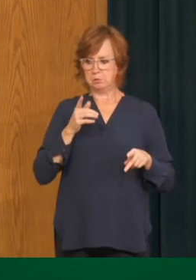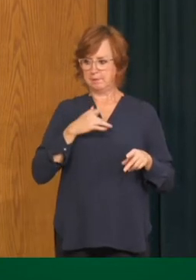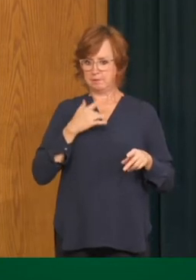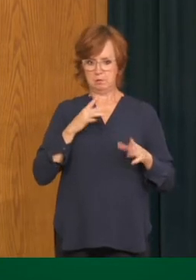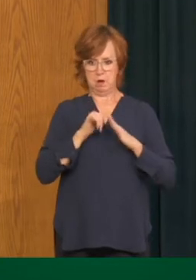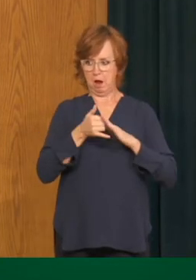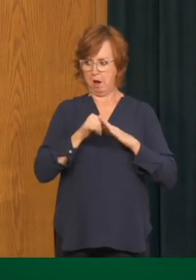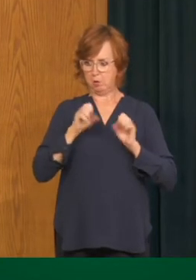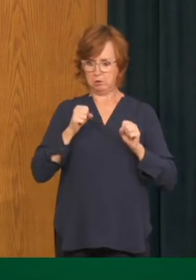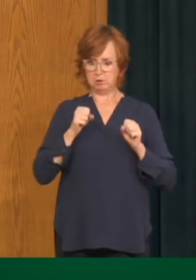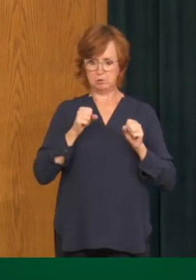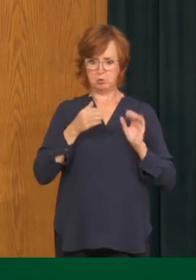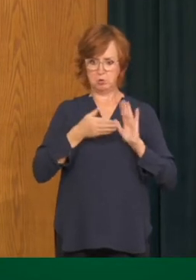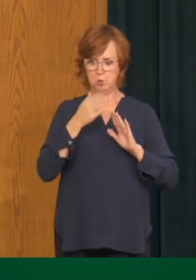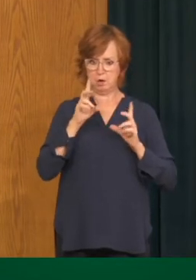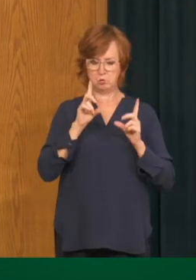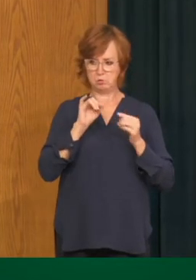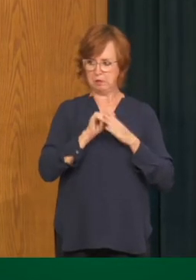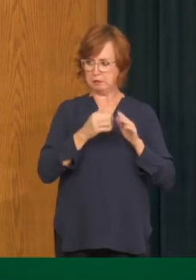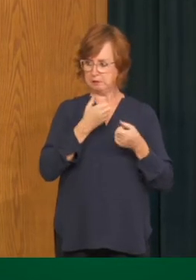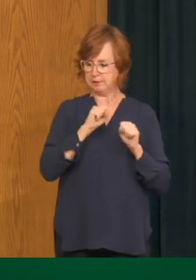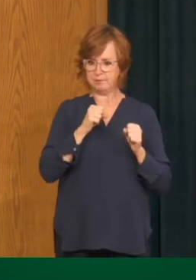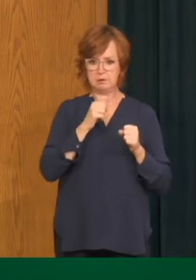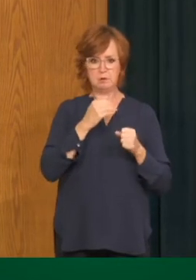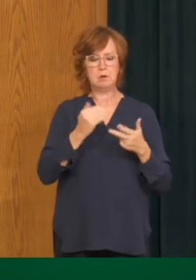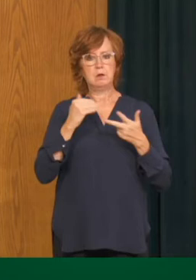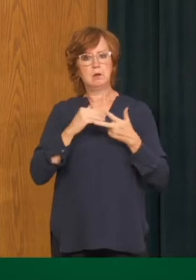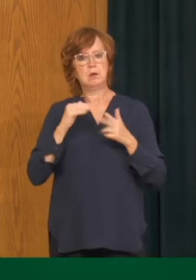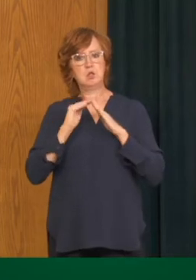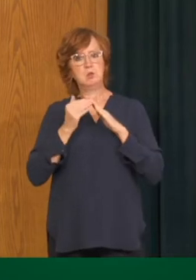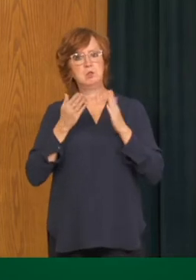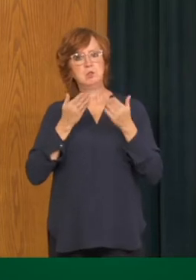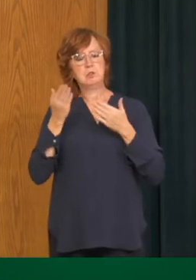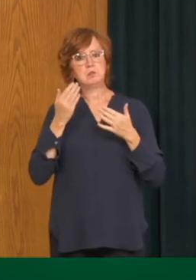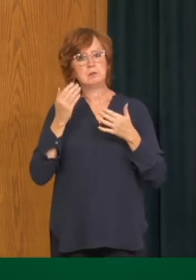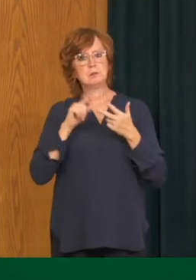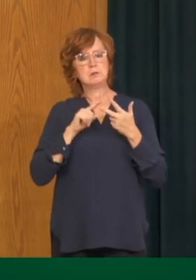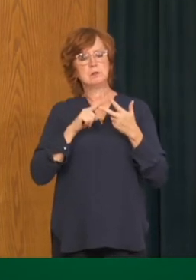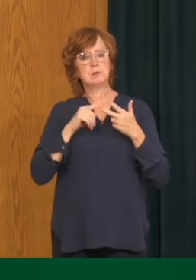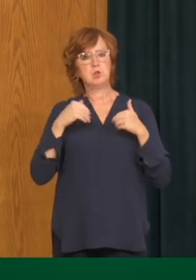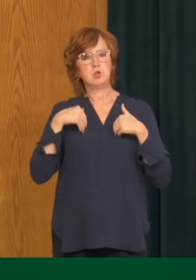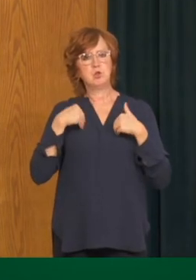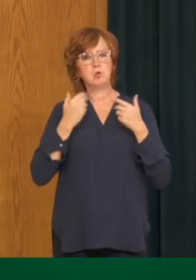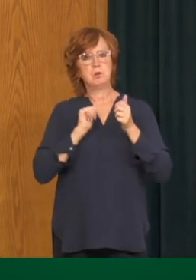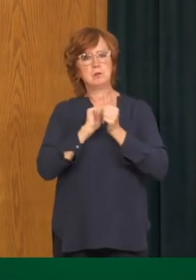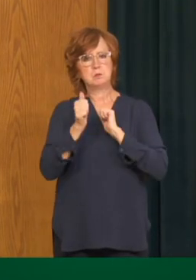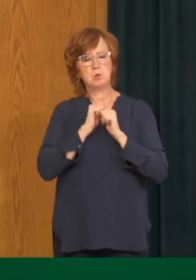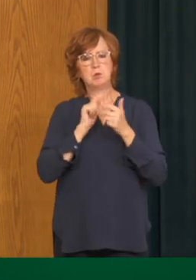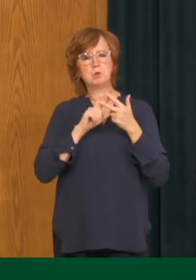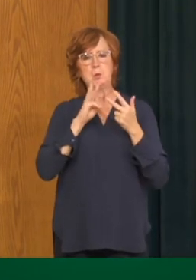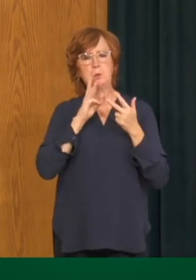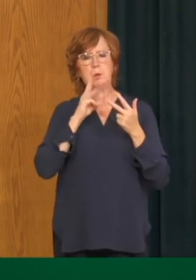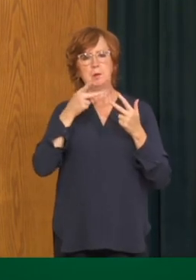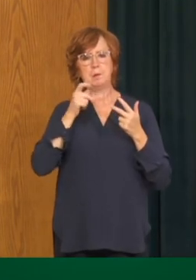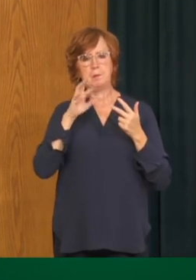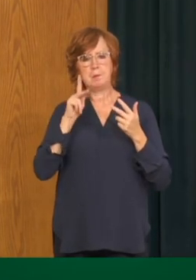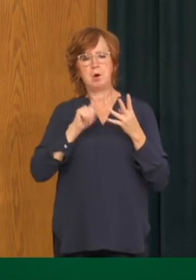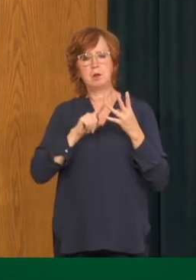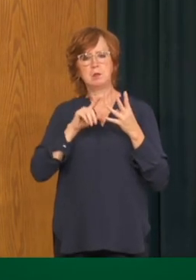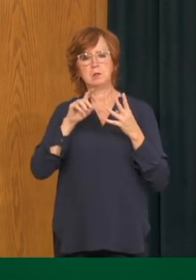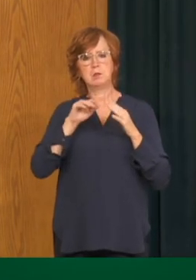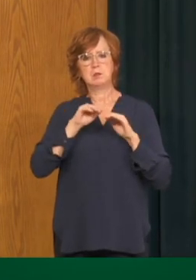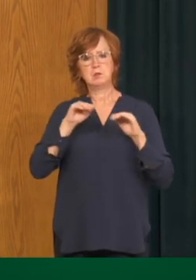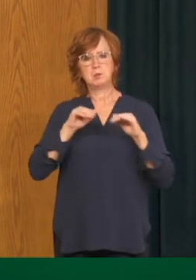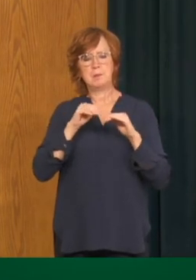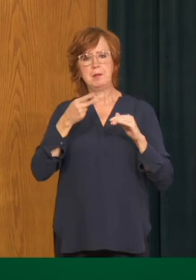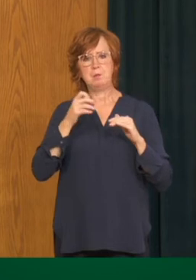that safely. When we reopened our community services, so our youth athletics, our splash parks, our swimming pools, our